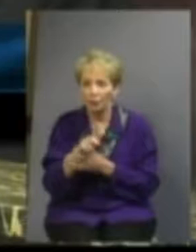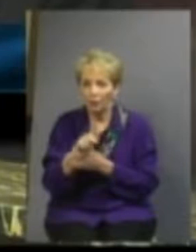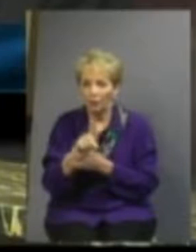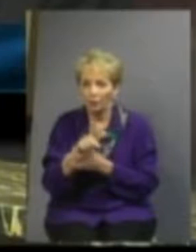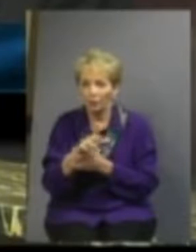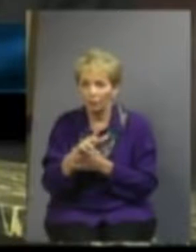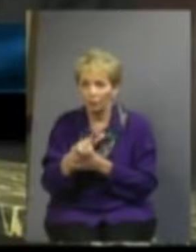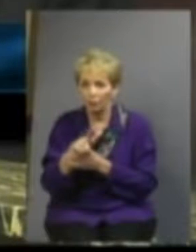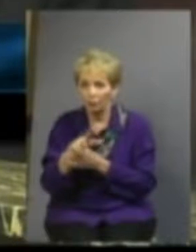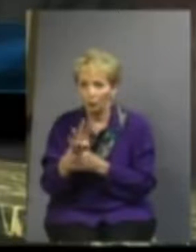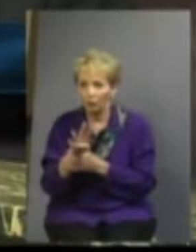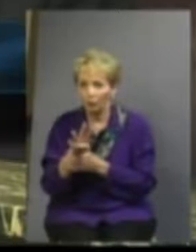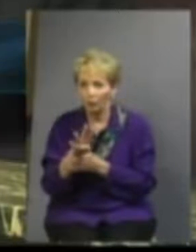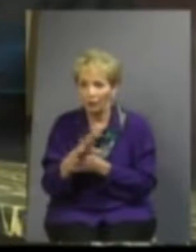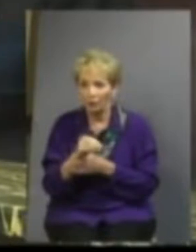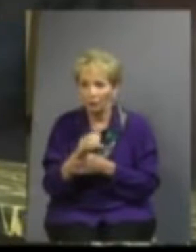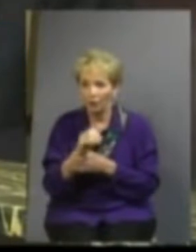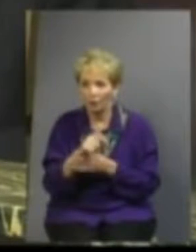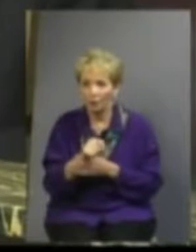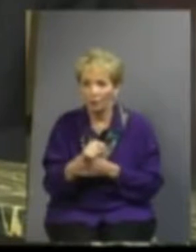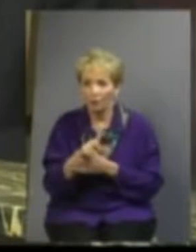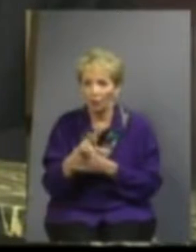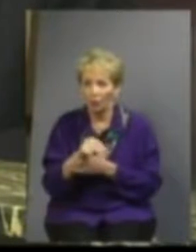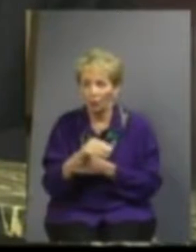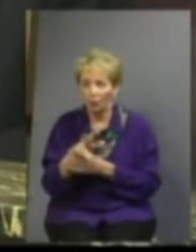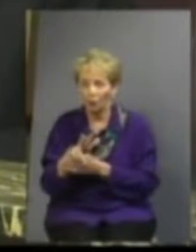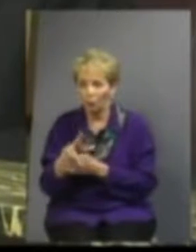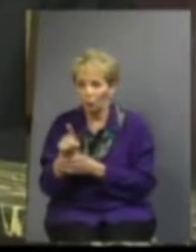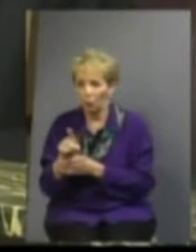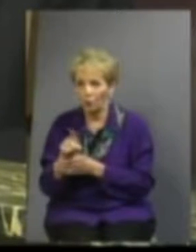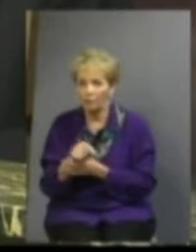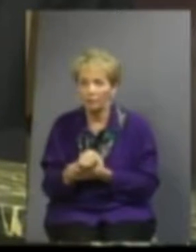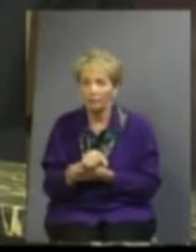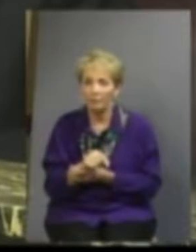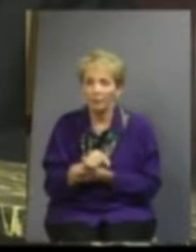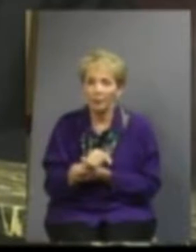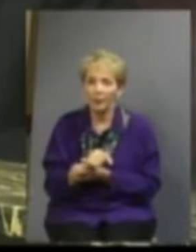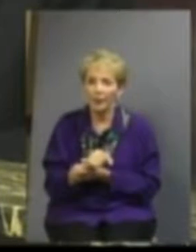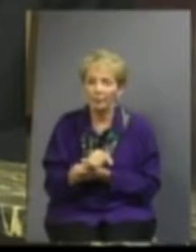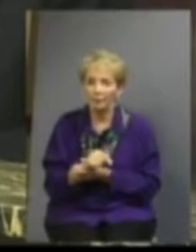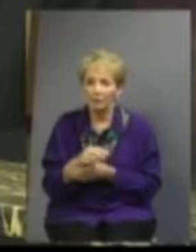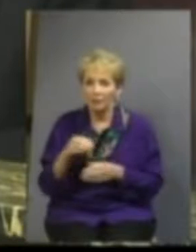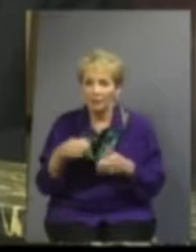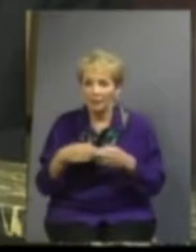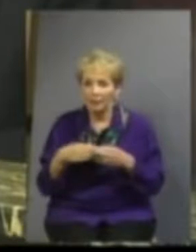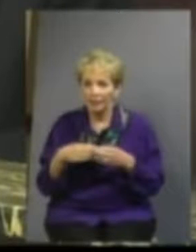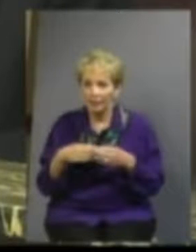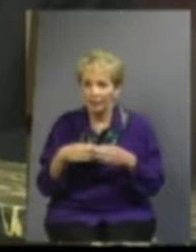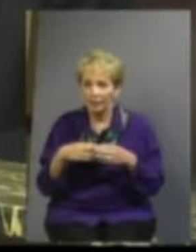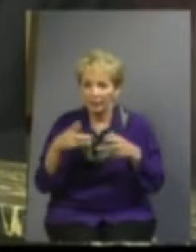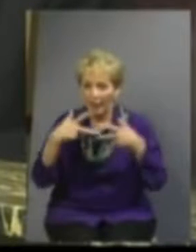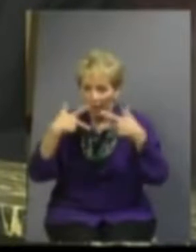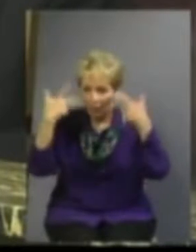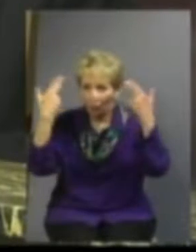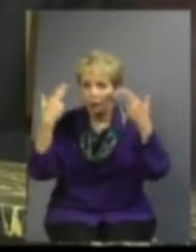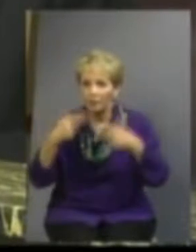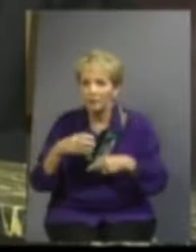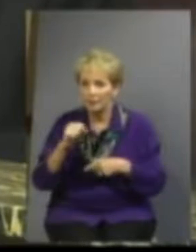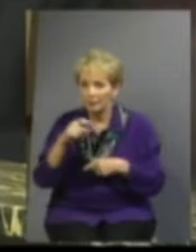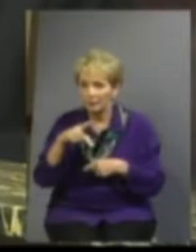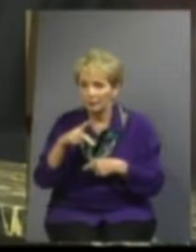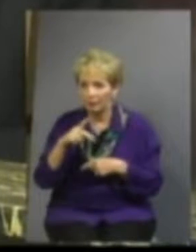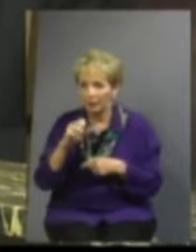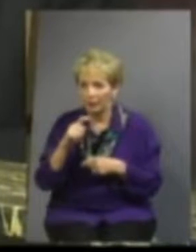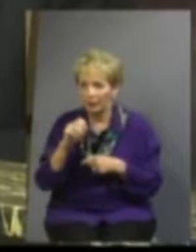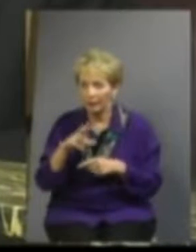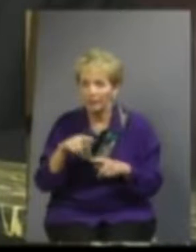23rd, 24th, and October 30 and 31. Downtown Halloween Spooktacular,